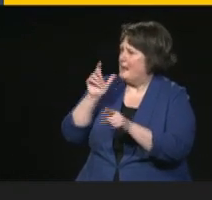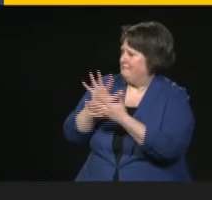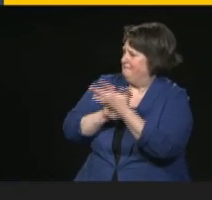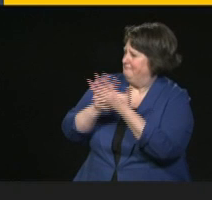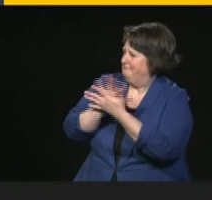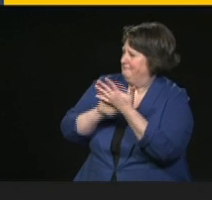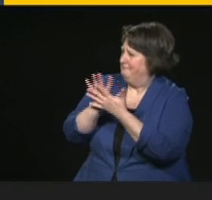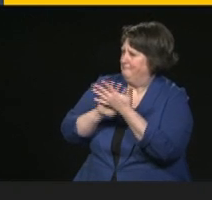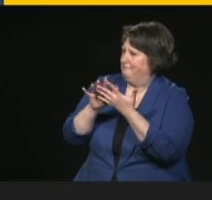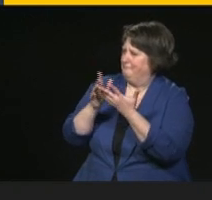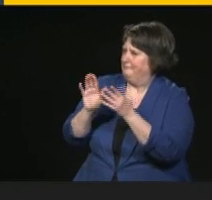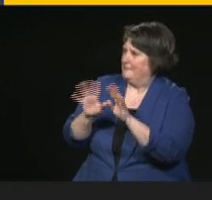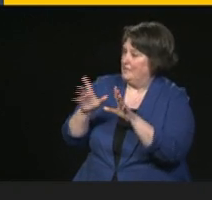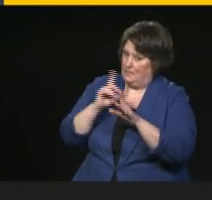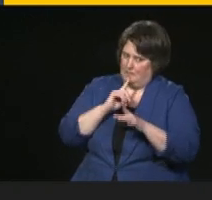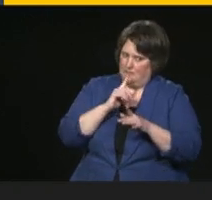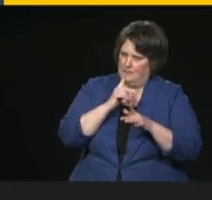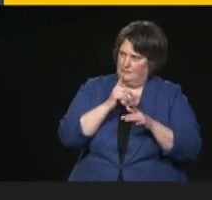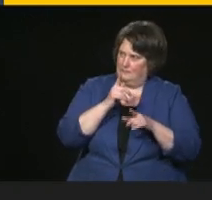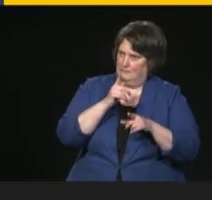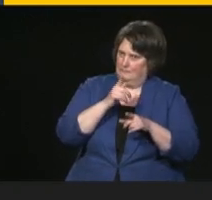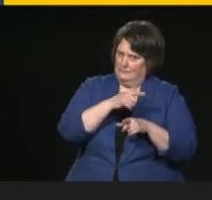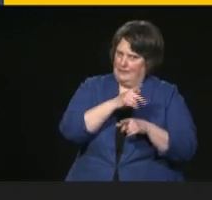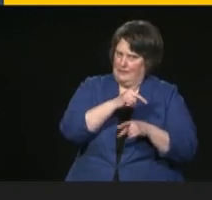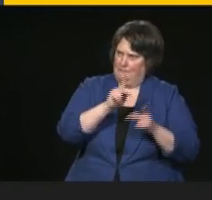For example, if a nurse